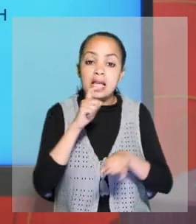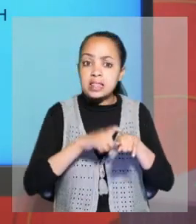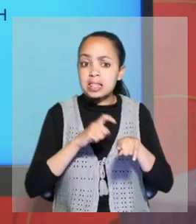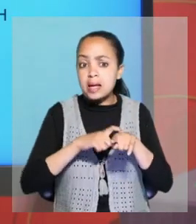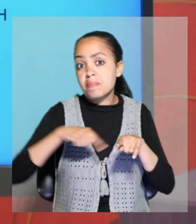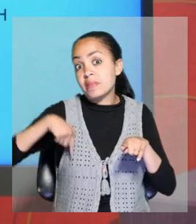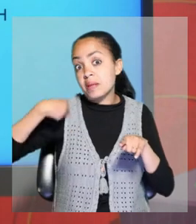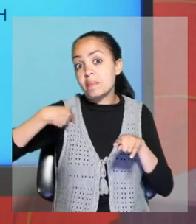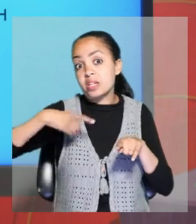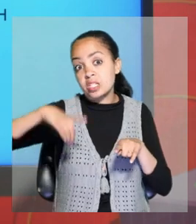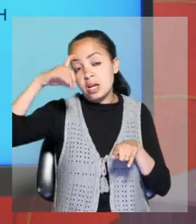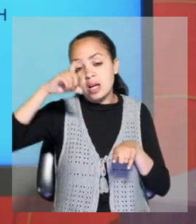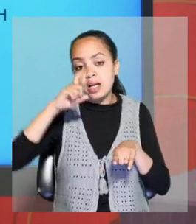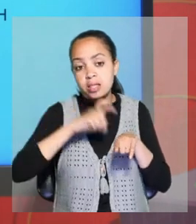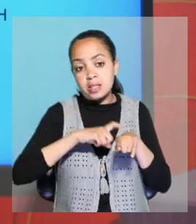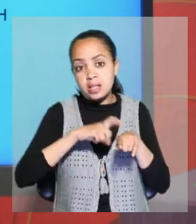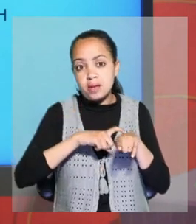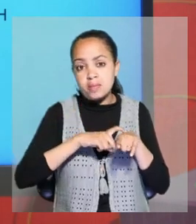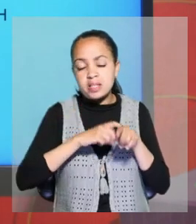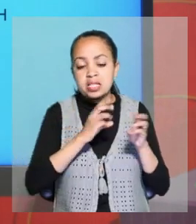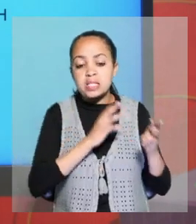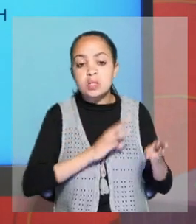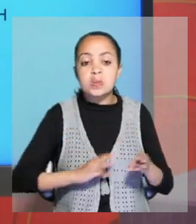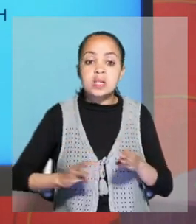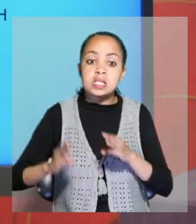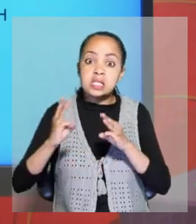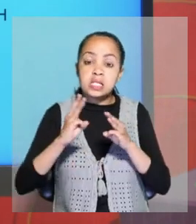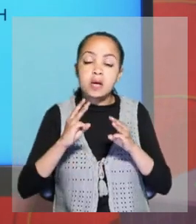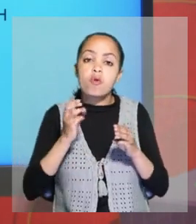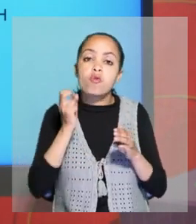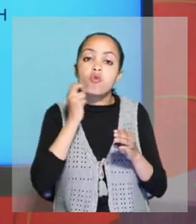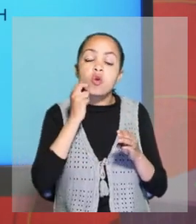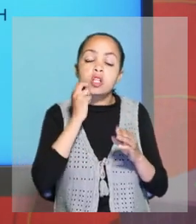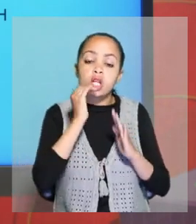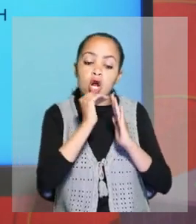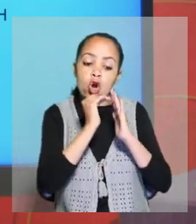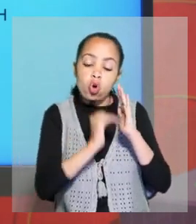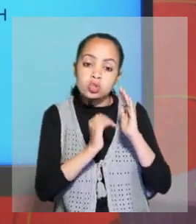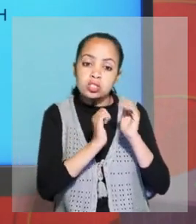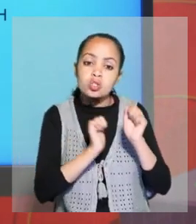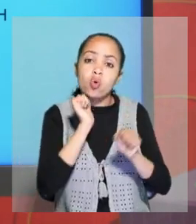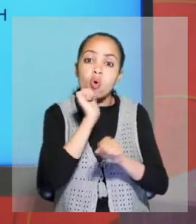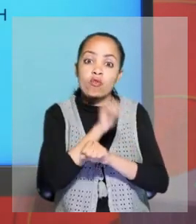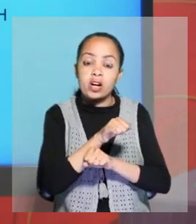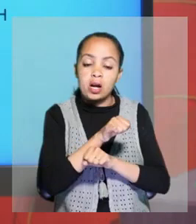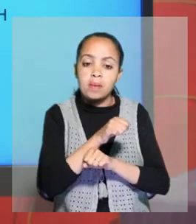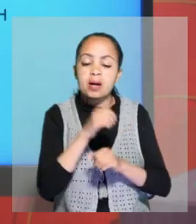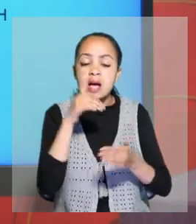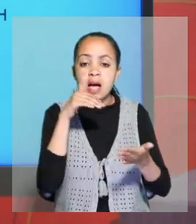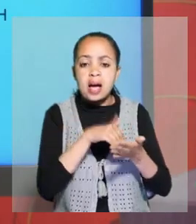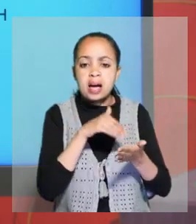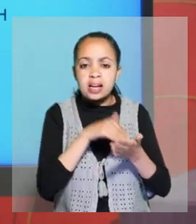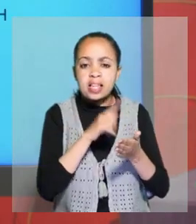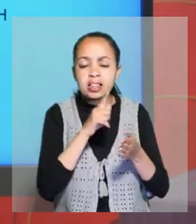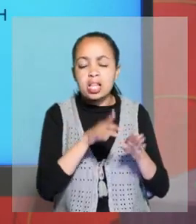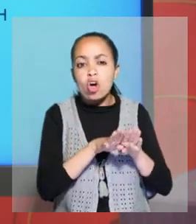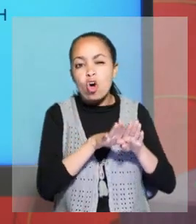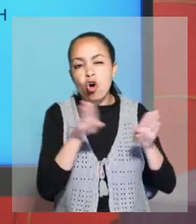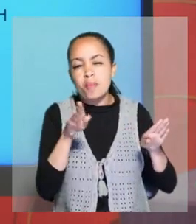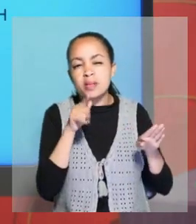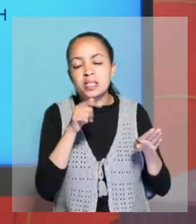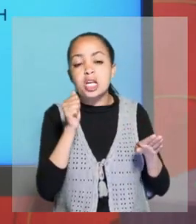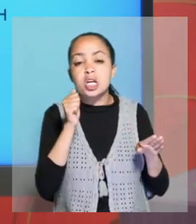temperature high to overcome the system of water loss. And again, they open their